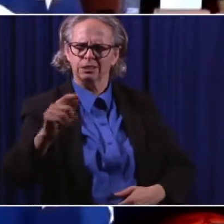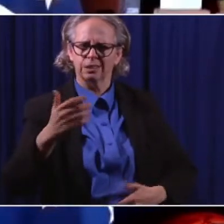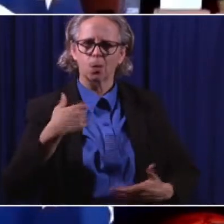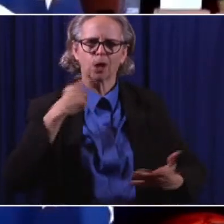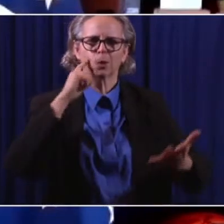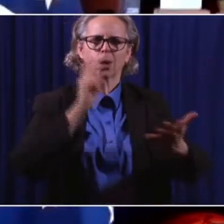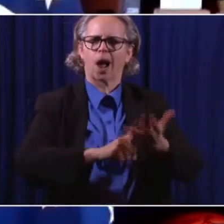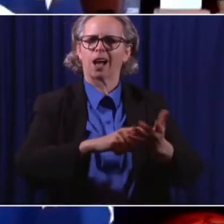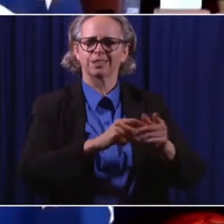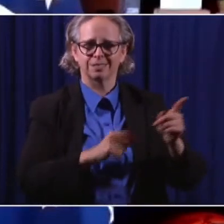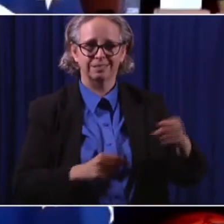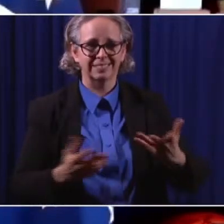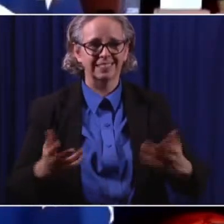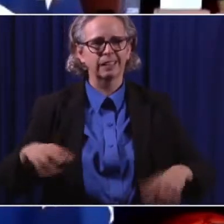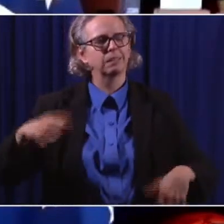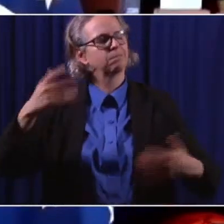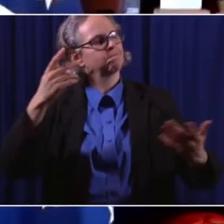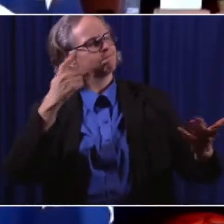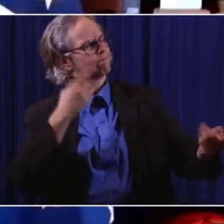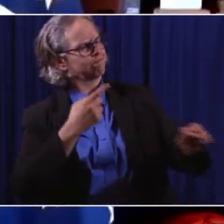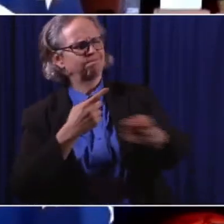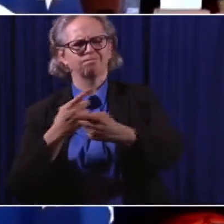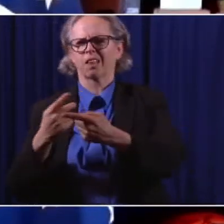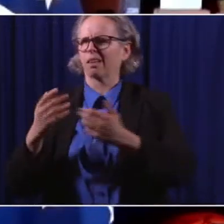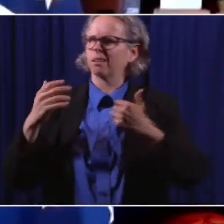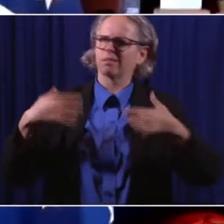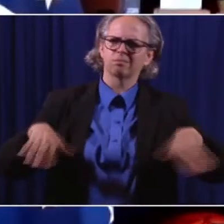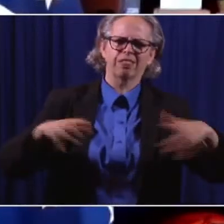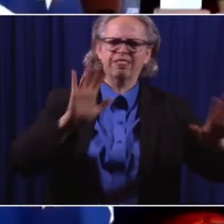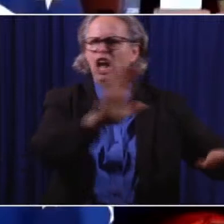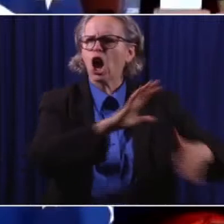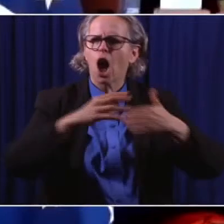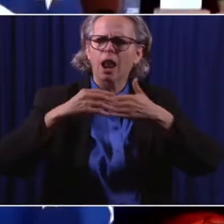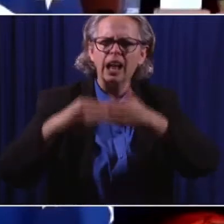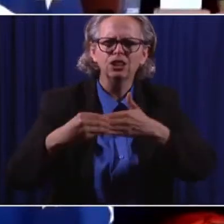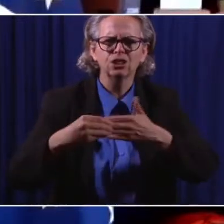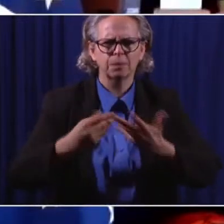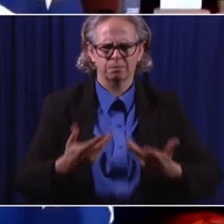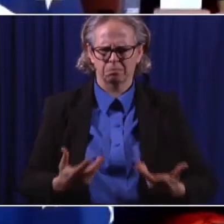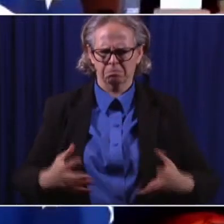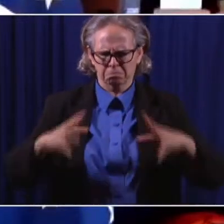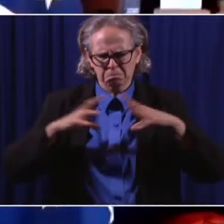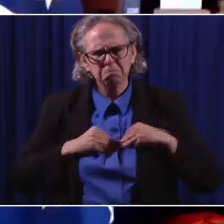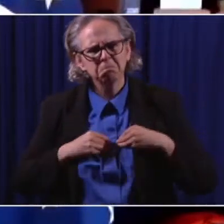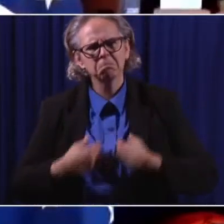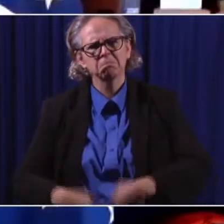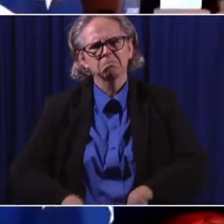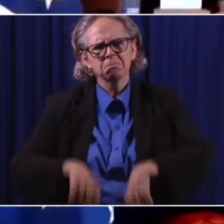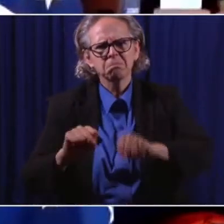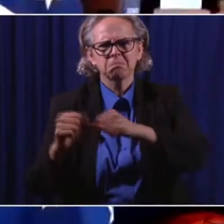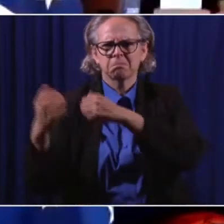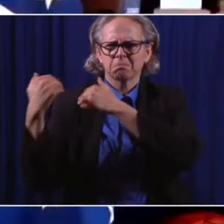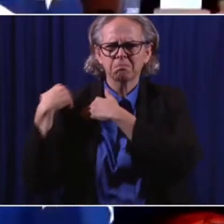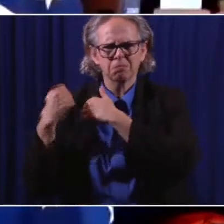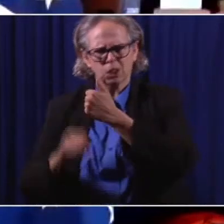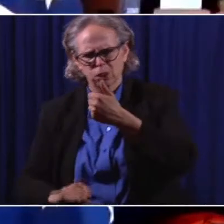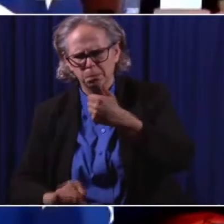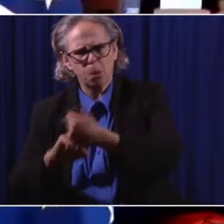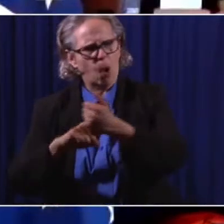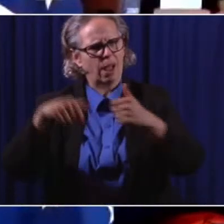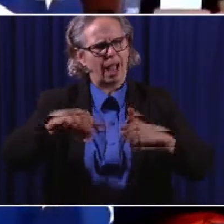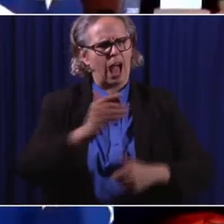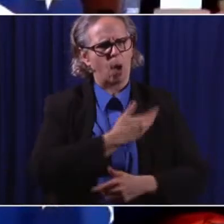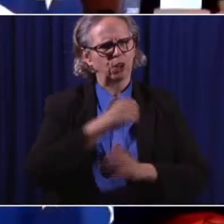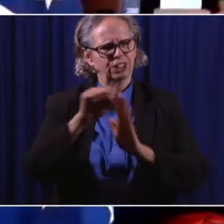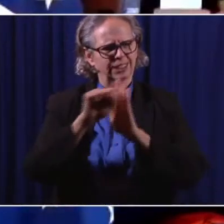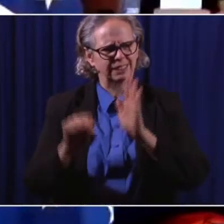we know, Governor, as we've often discussed, that we have a lot of businesses who stepped up and